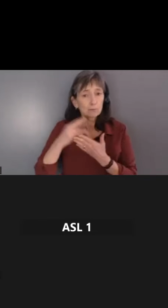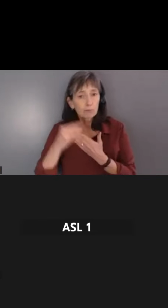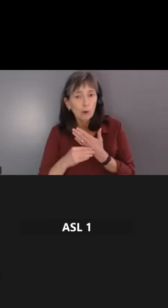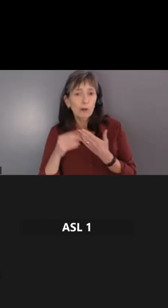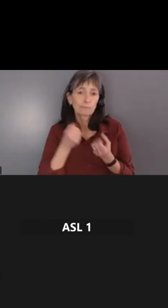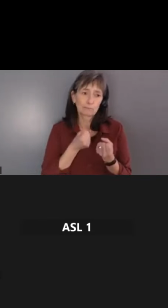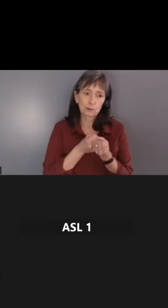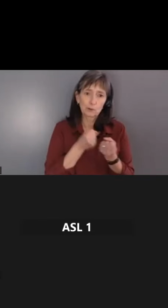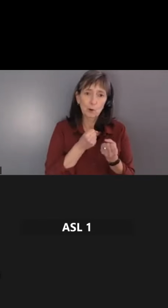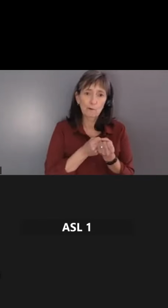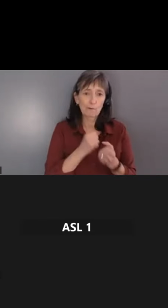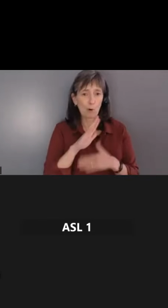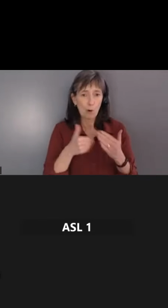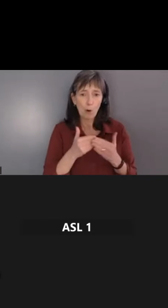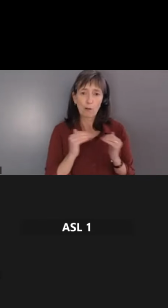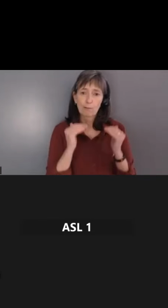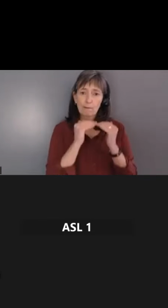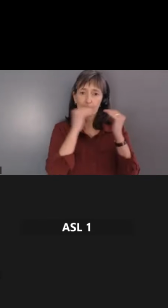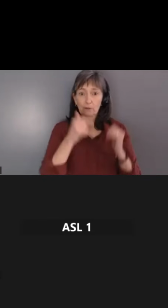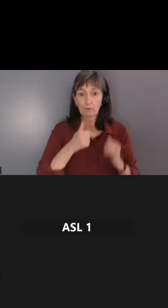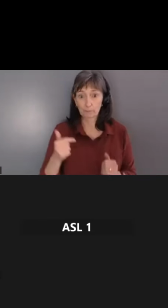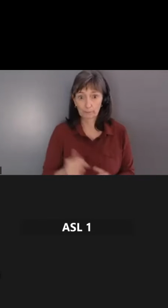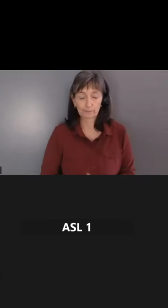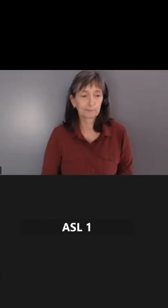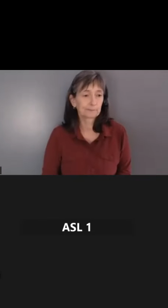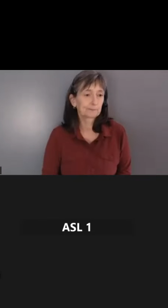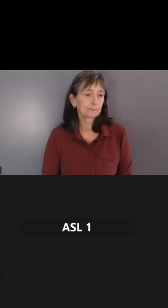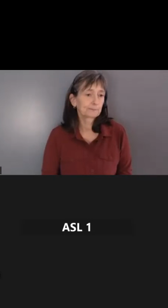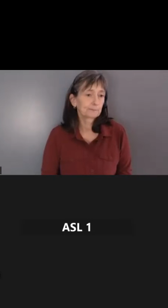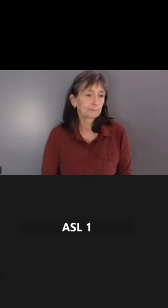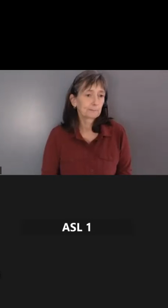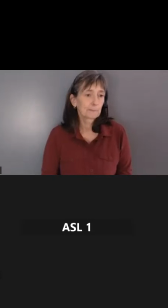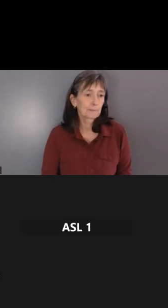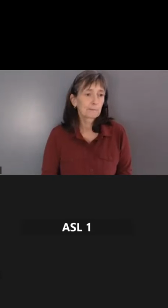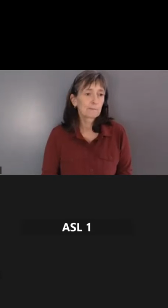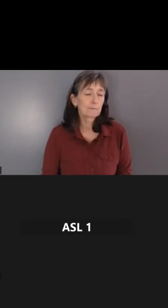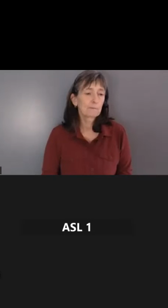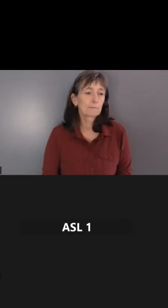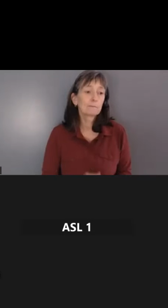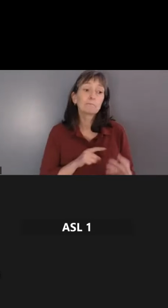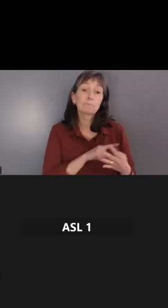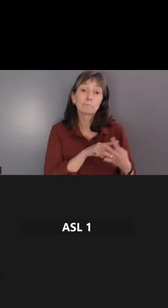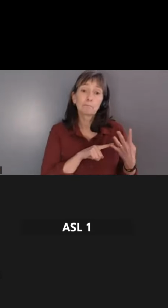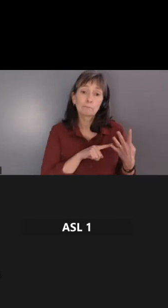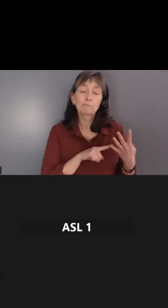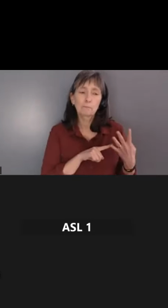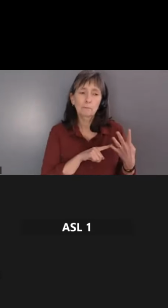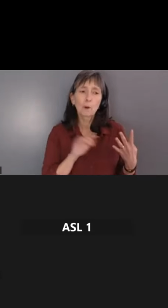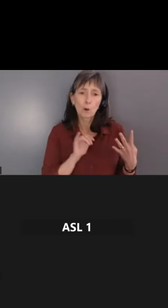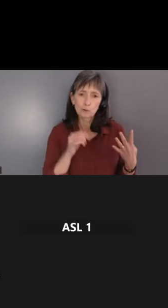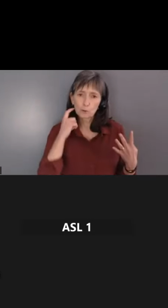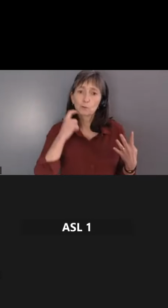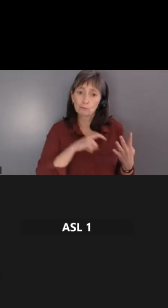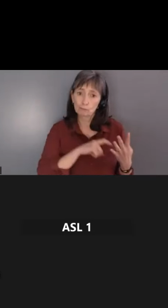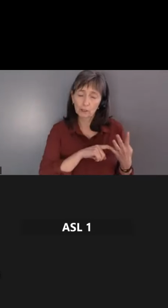regional, and federal level in Canada, as well as beyond. Our framework also recognizes that aging in the right place occurs in the context